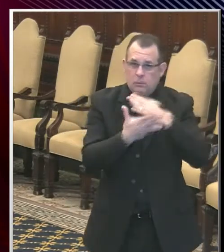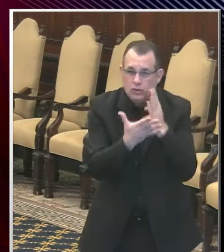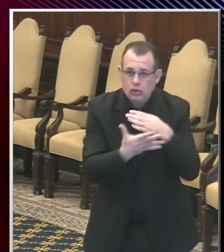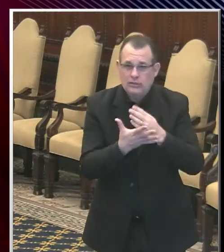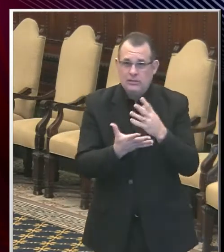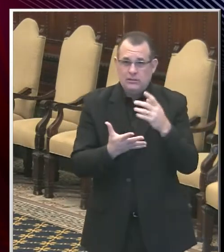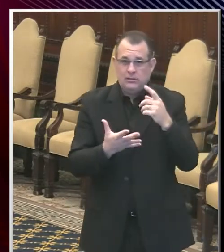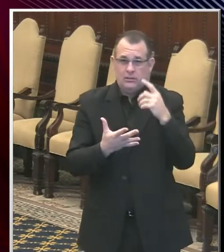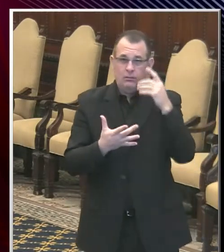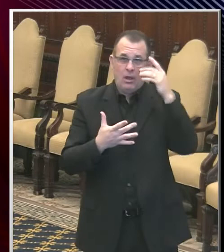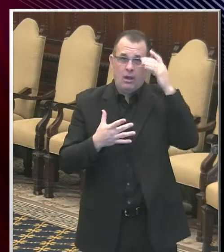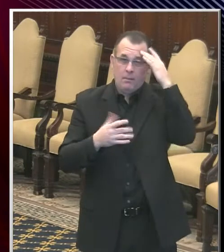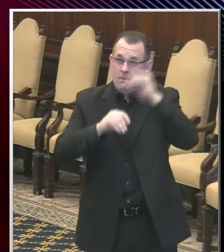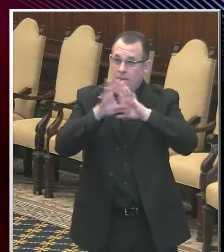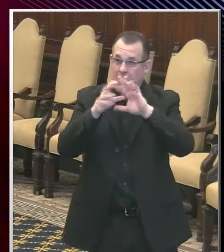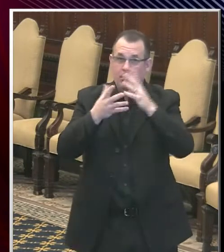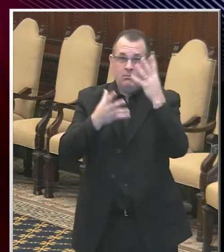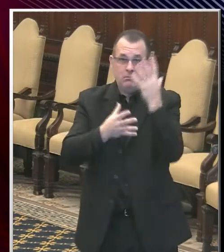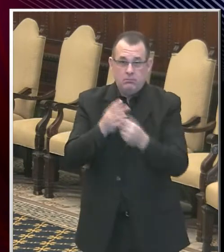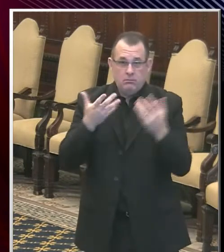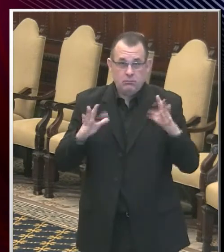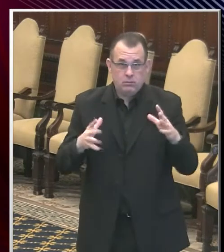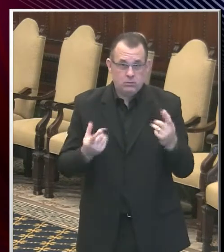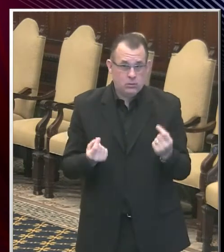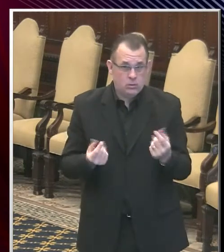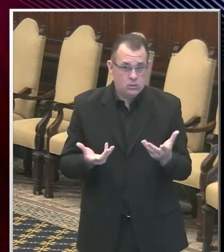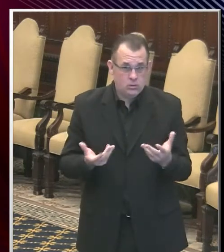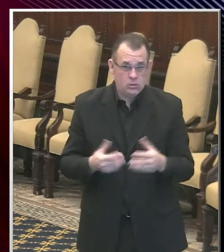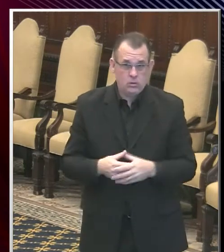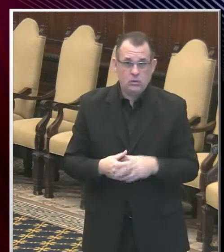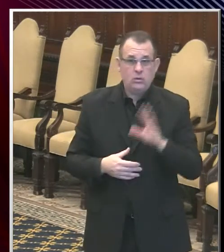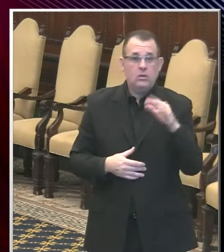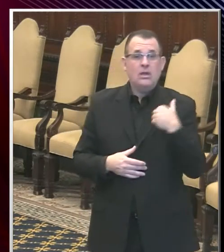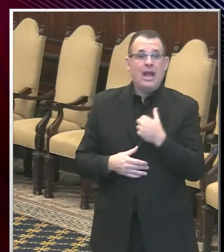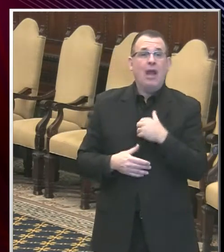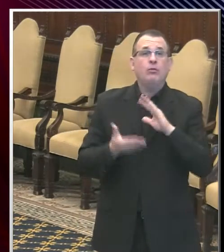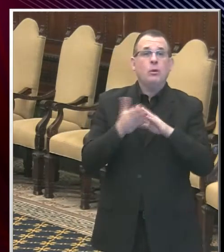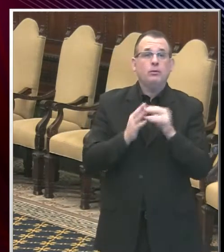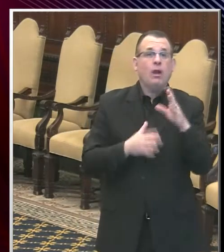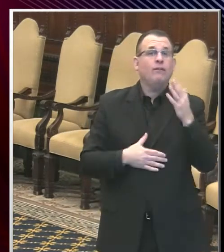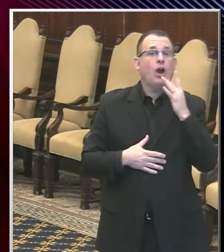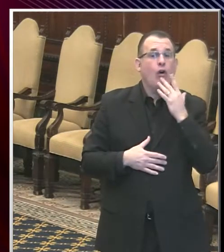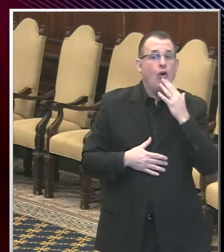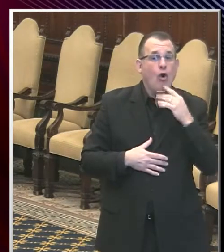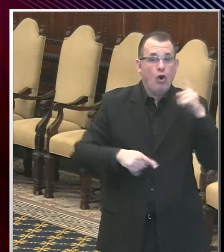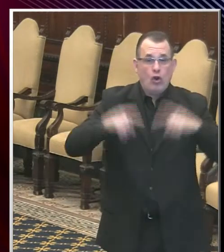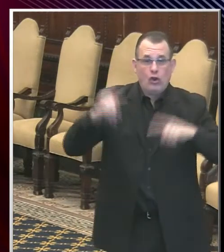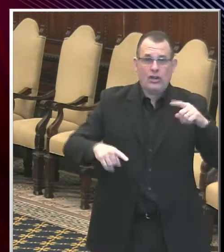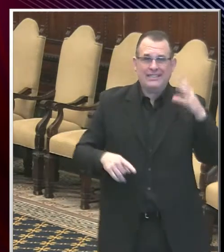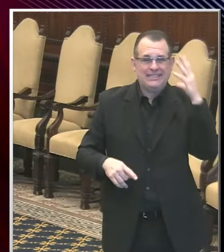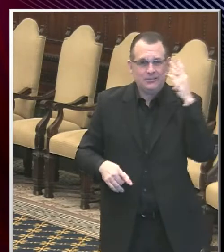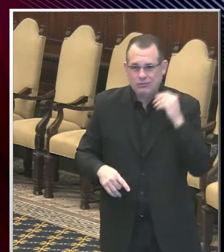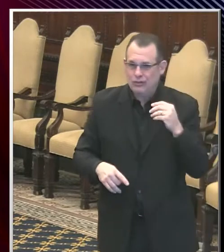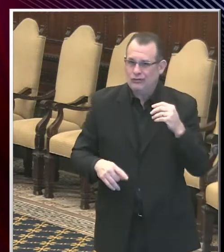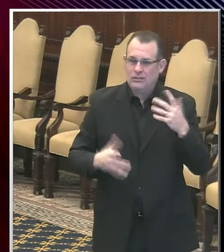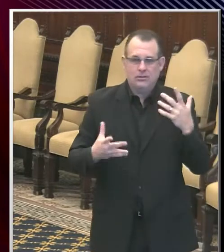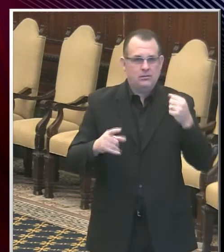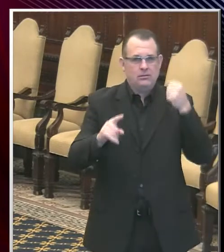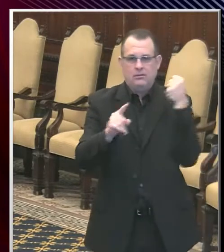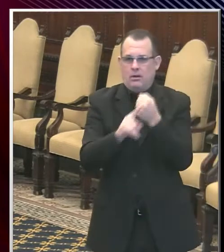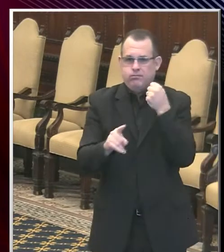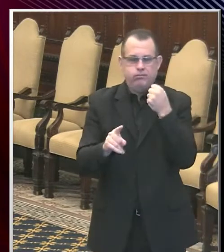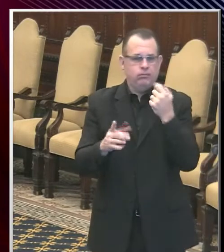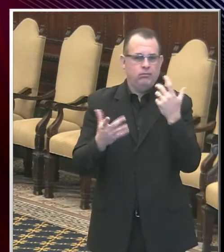pandemic is over? Well, our communities of color are experiencing really heavy impacts from the